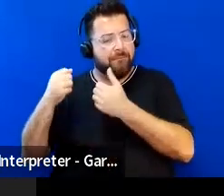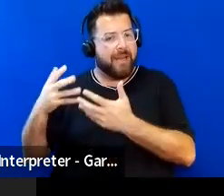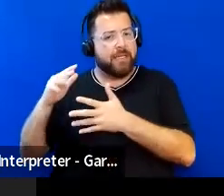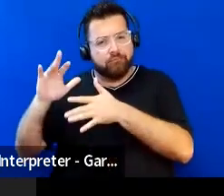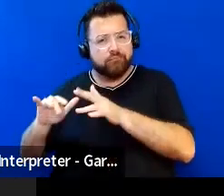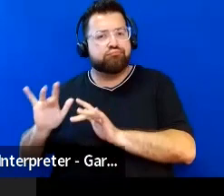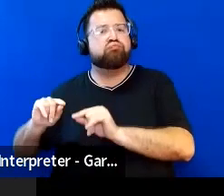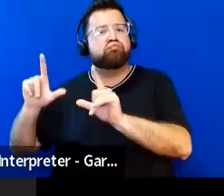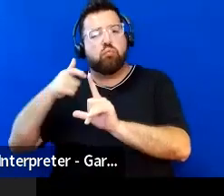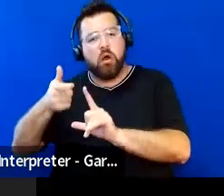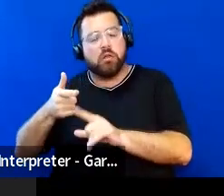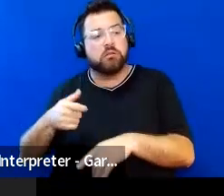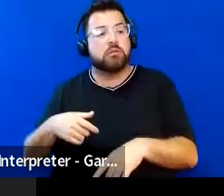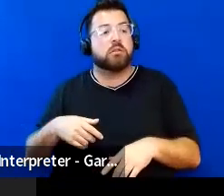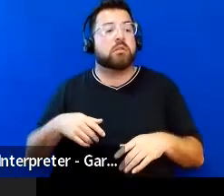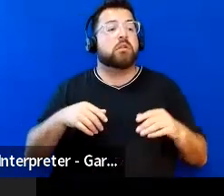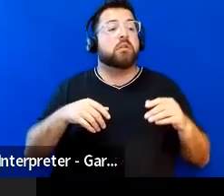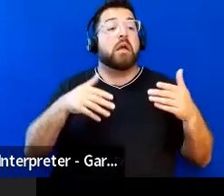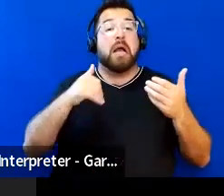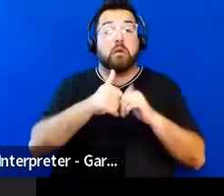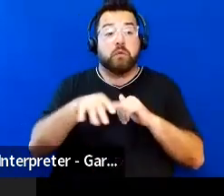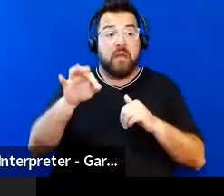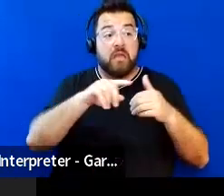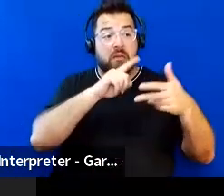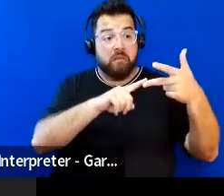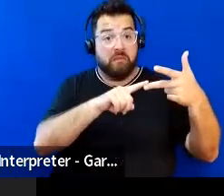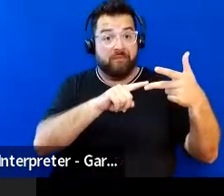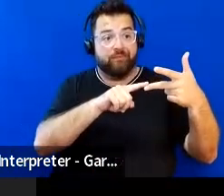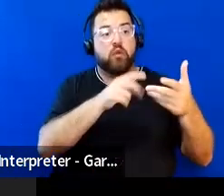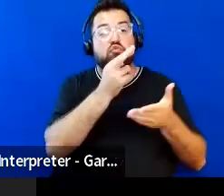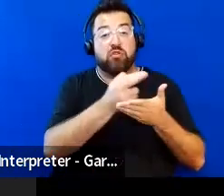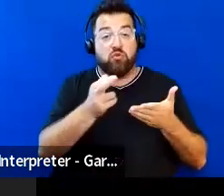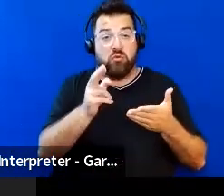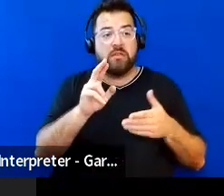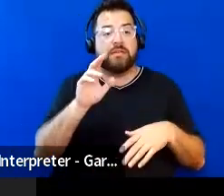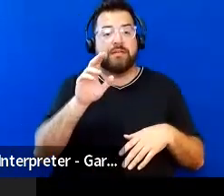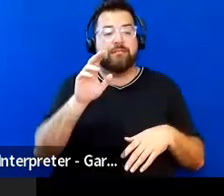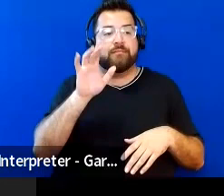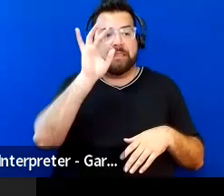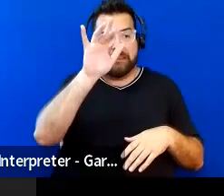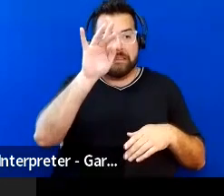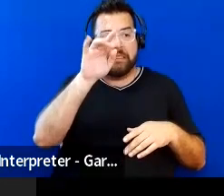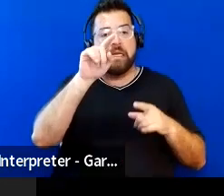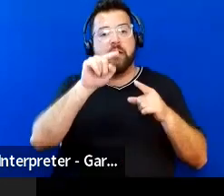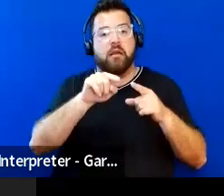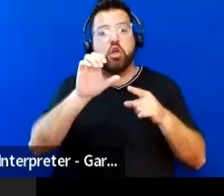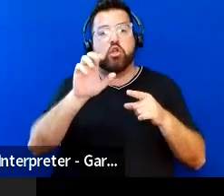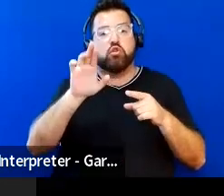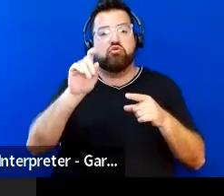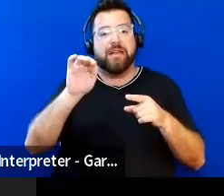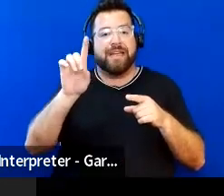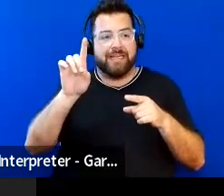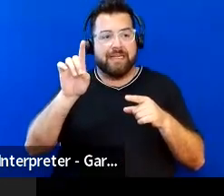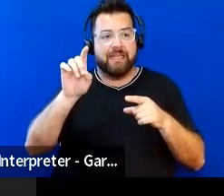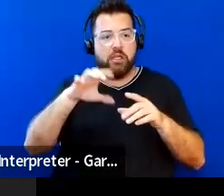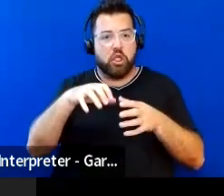curated collections, you're going to go to the resources tab and then click curated collections, and then OER by discipline. And then